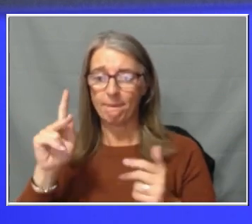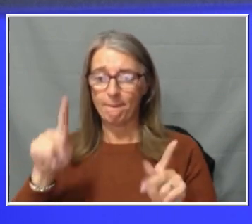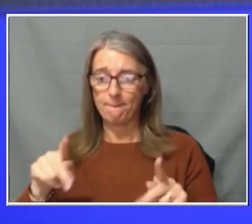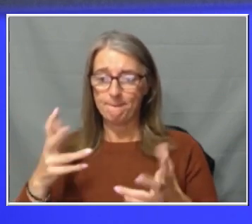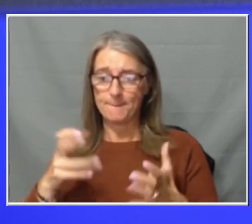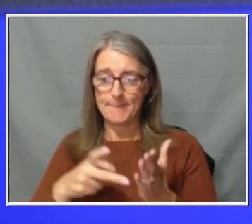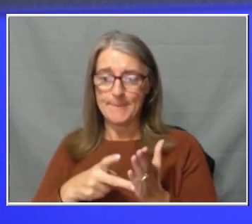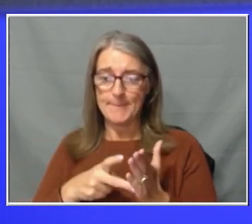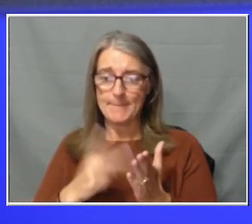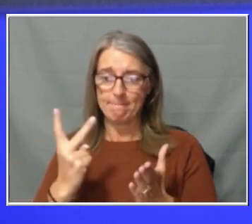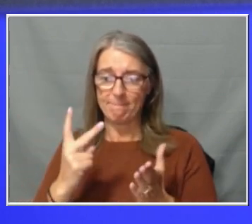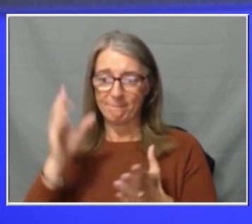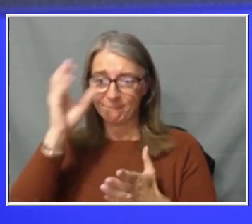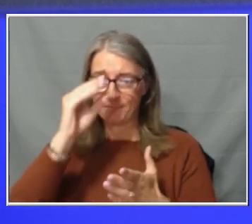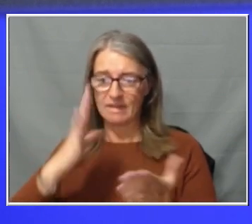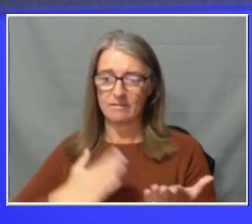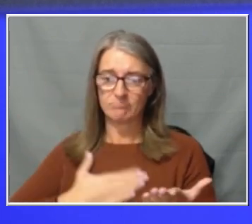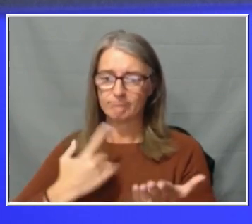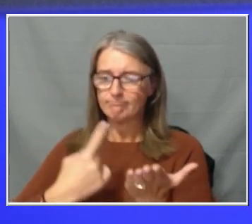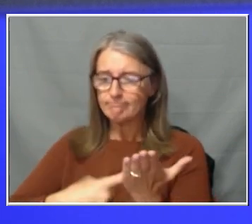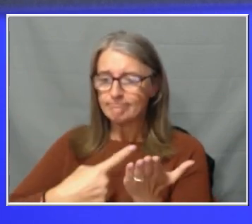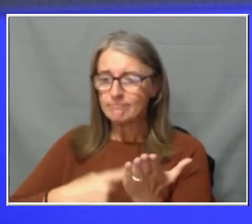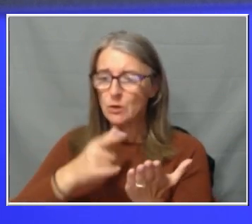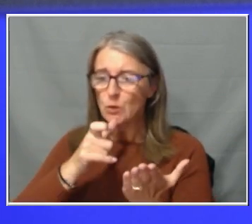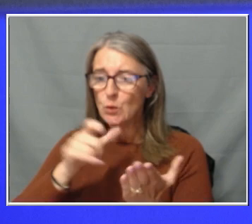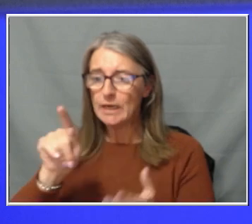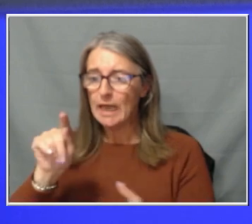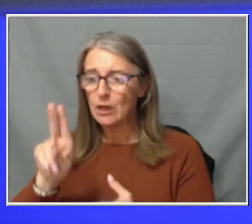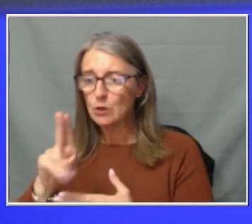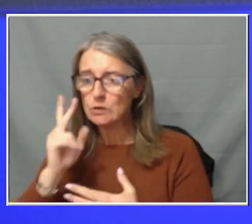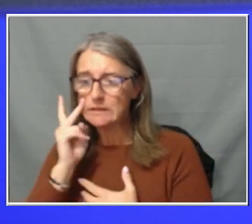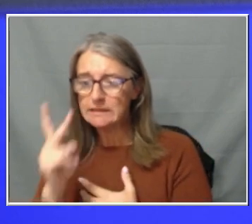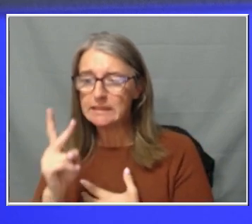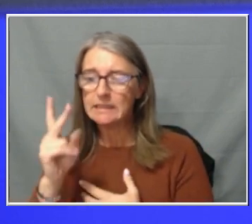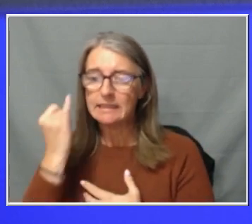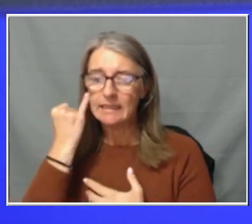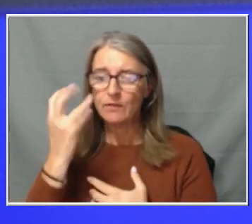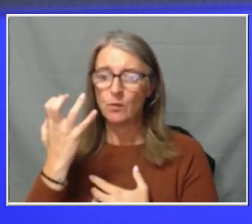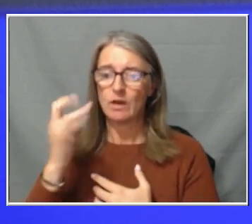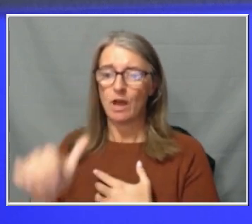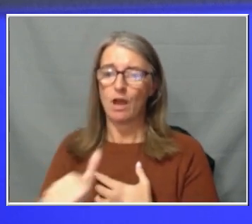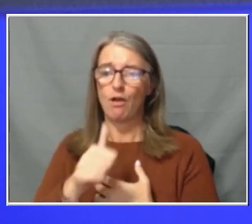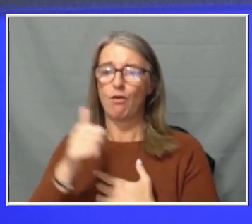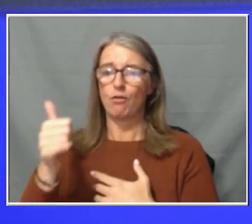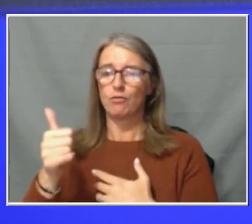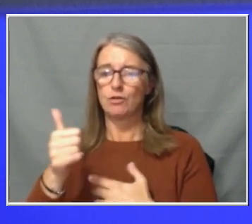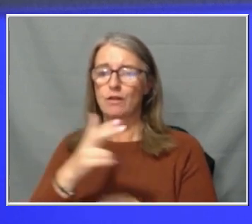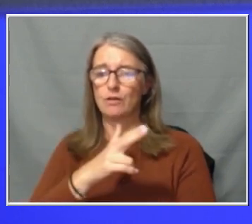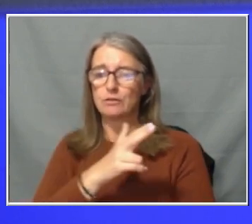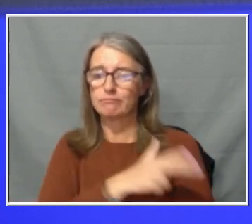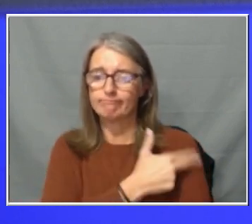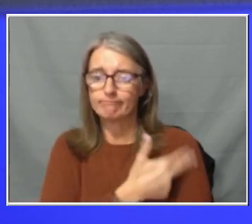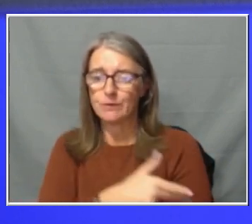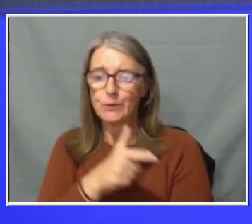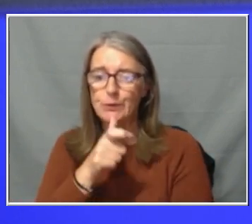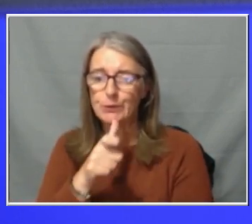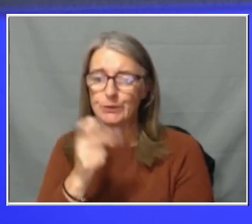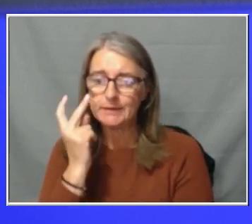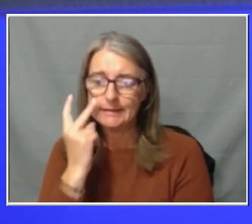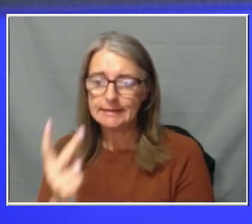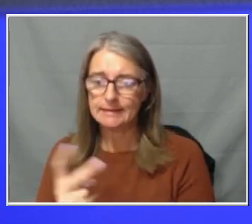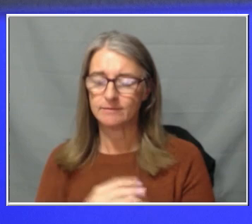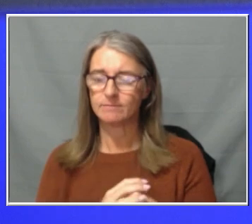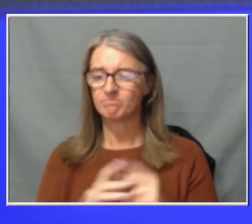I'm more than happy to discuss who at KU they should see, or if they want to go to another institution, who they should see. And